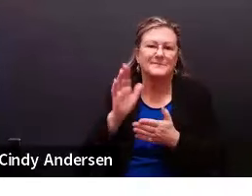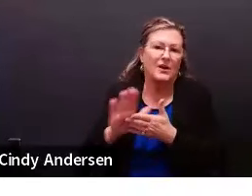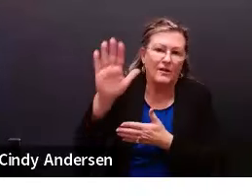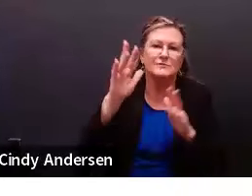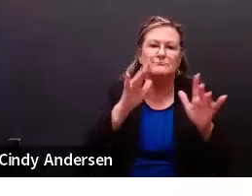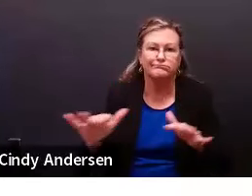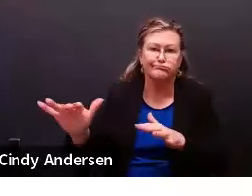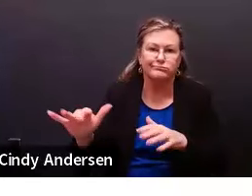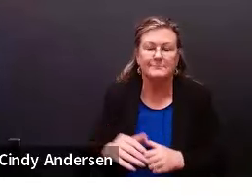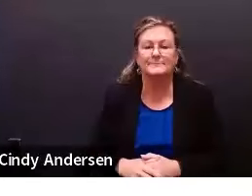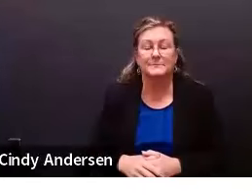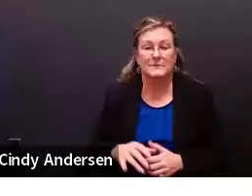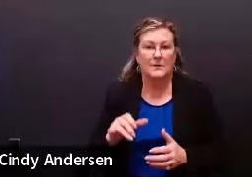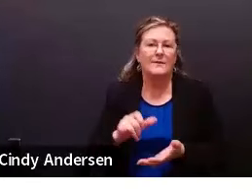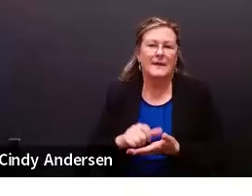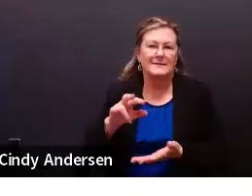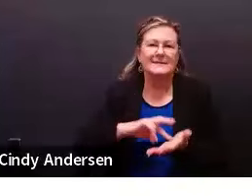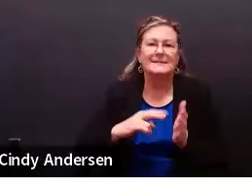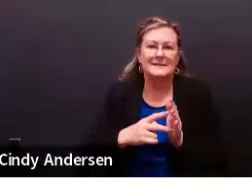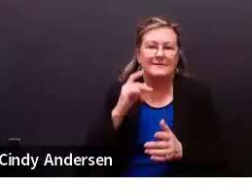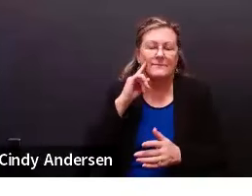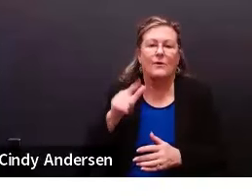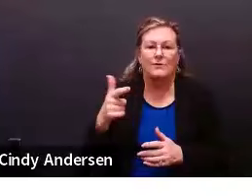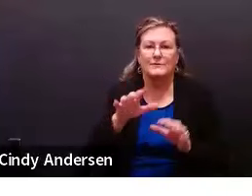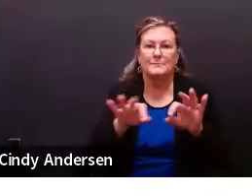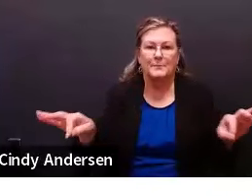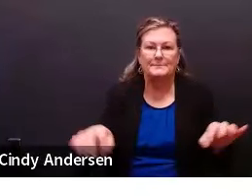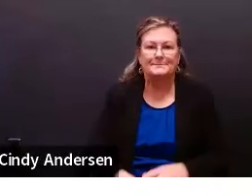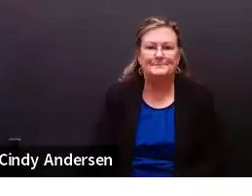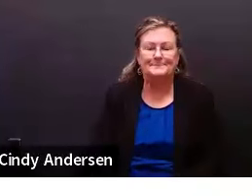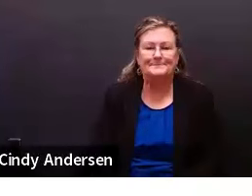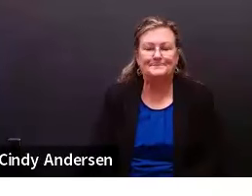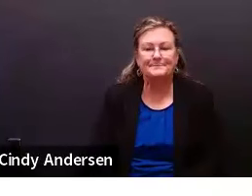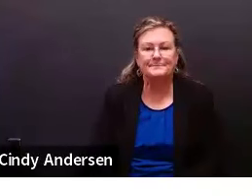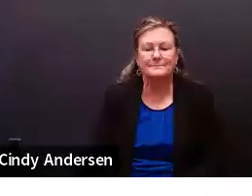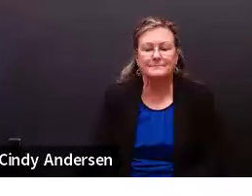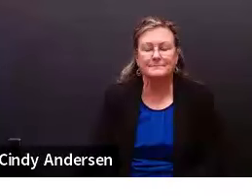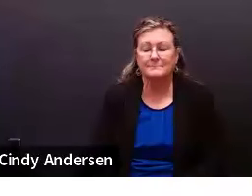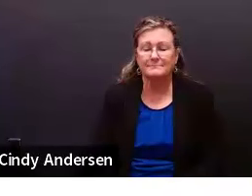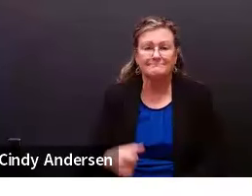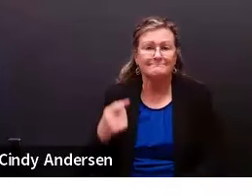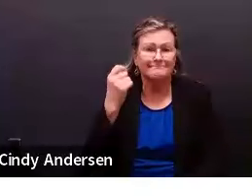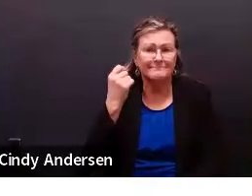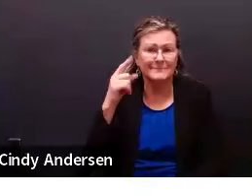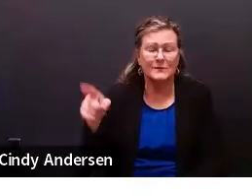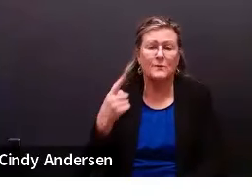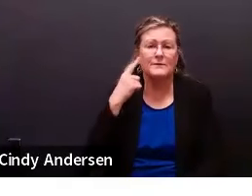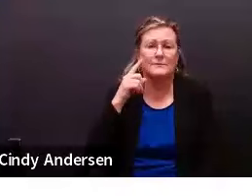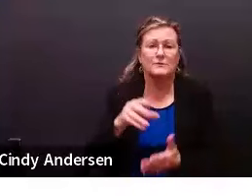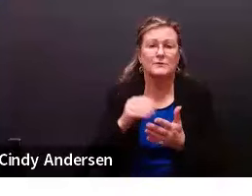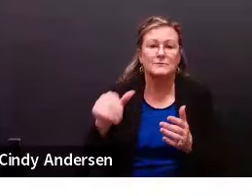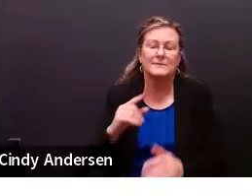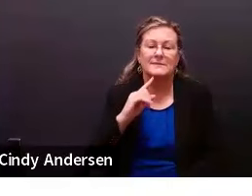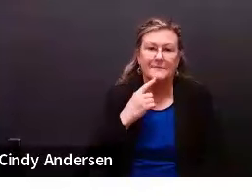and independent living. So that really was the intent of the alternate diploma. It is only for students with the most